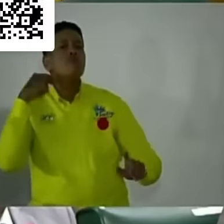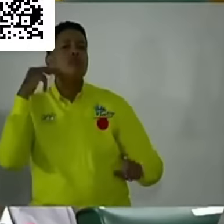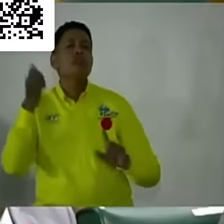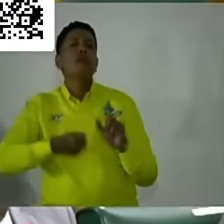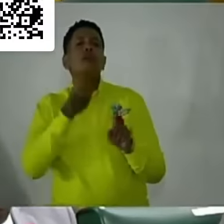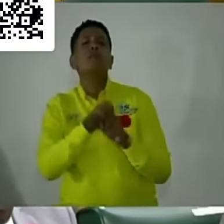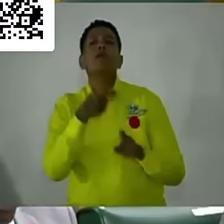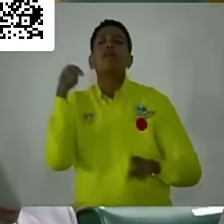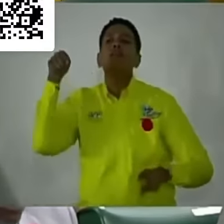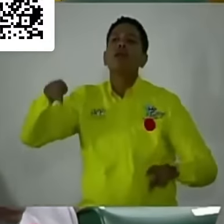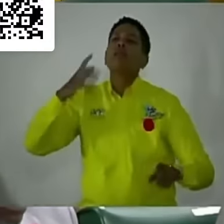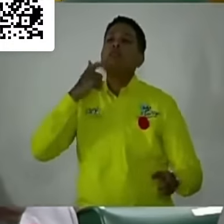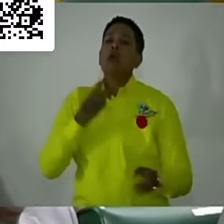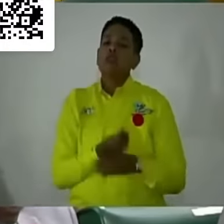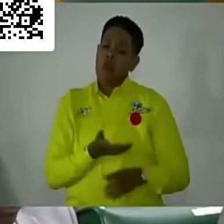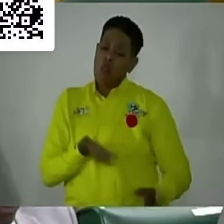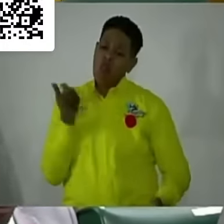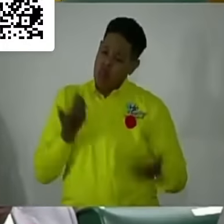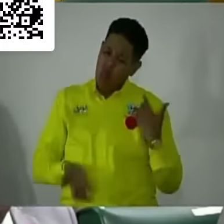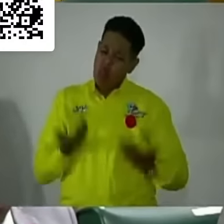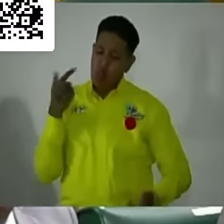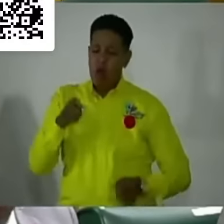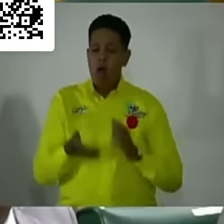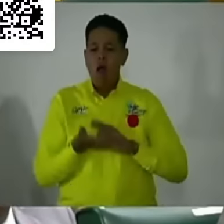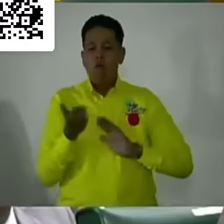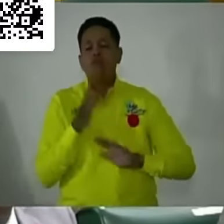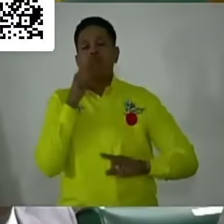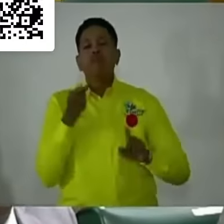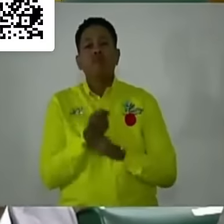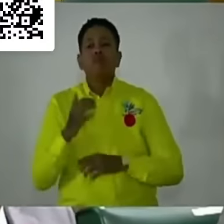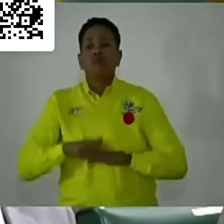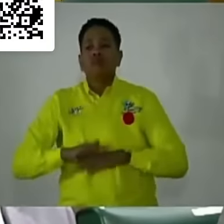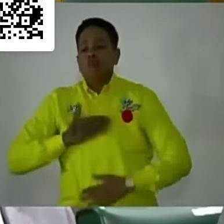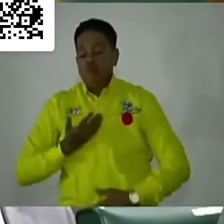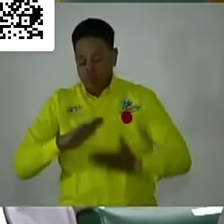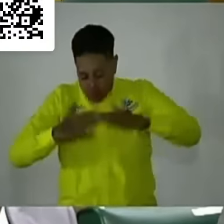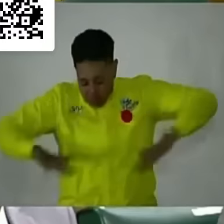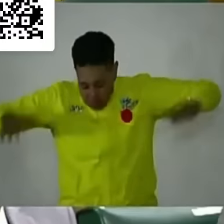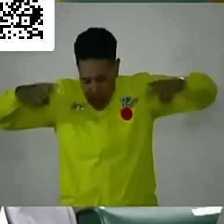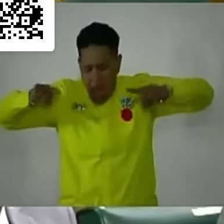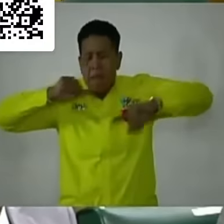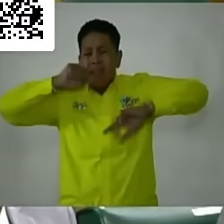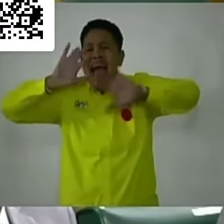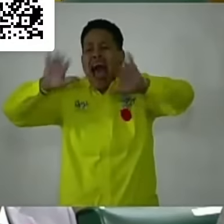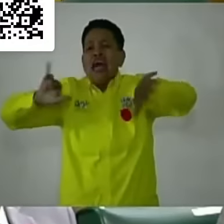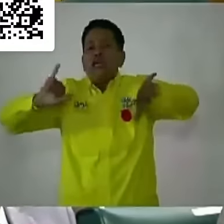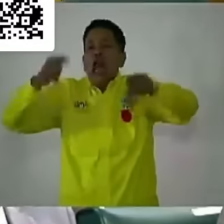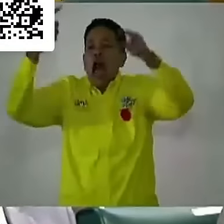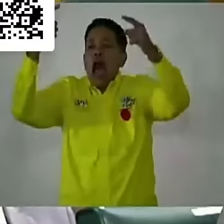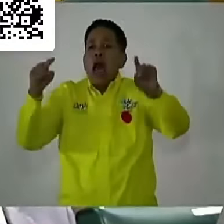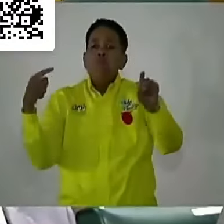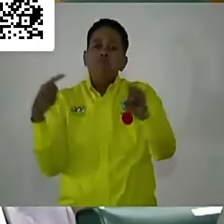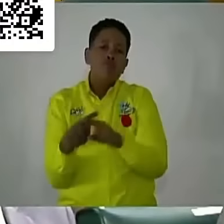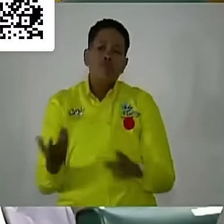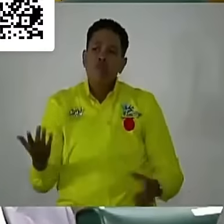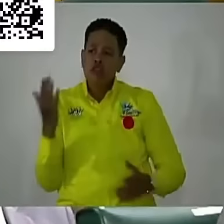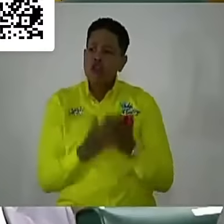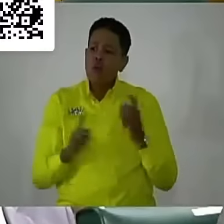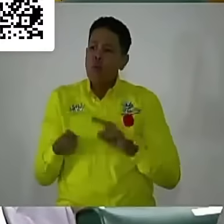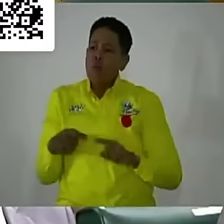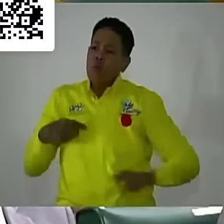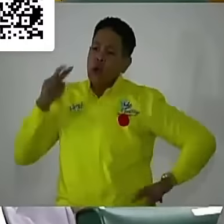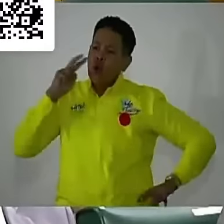that these operations are having on our communities. It's not coincidental that when we look at